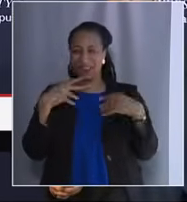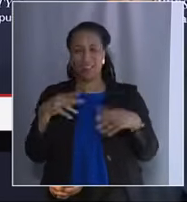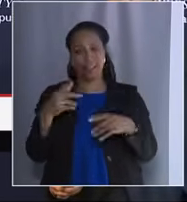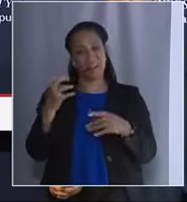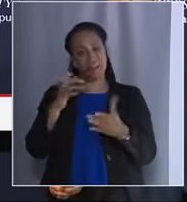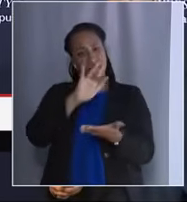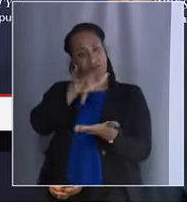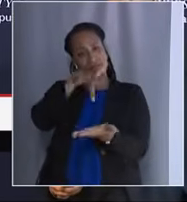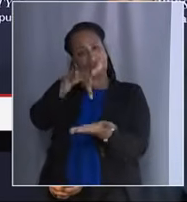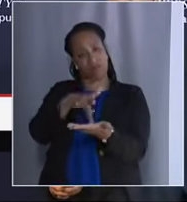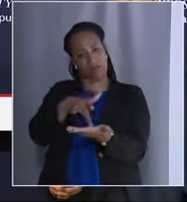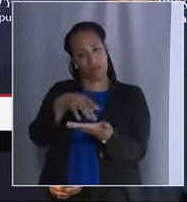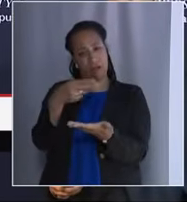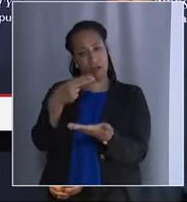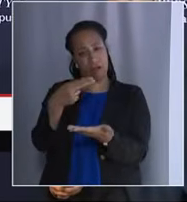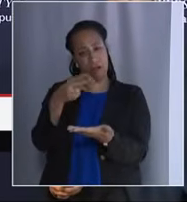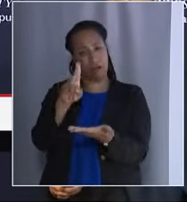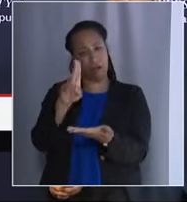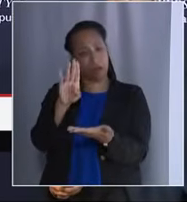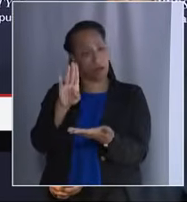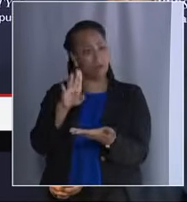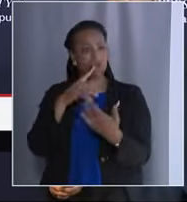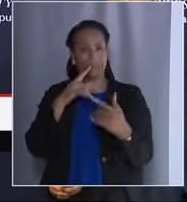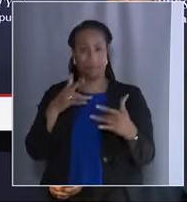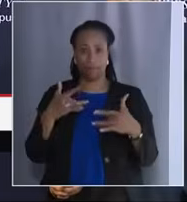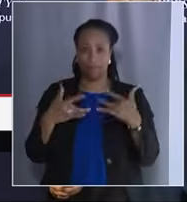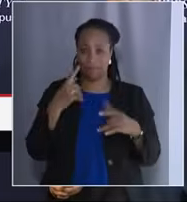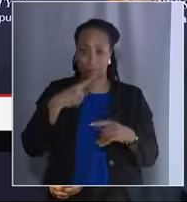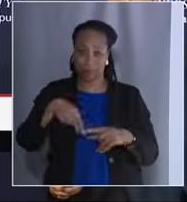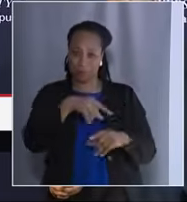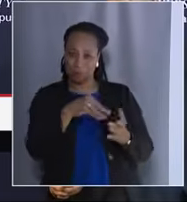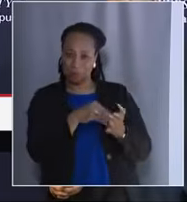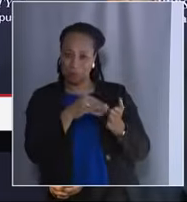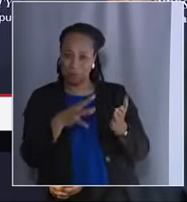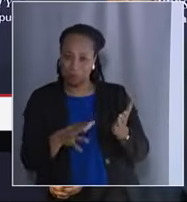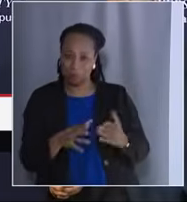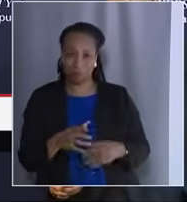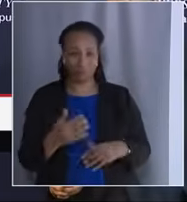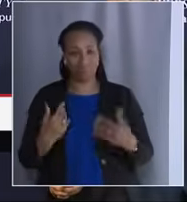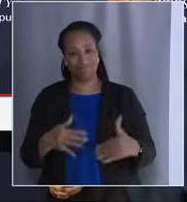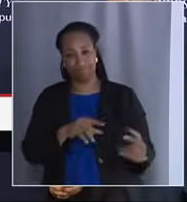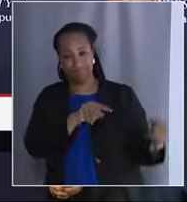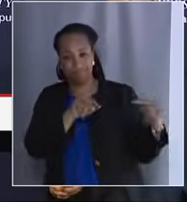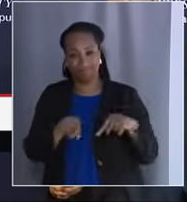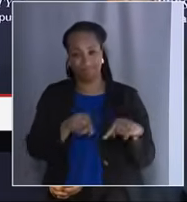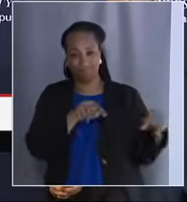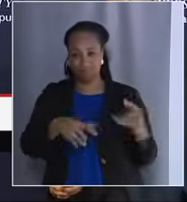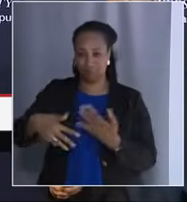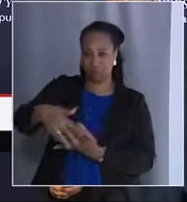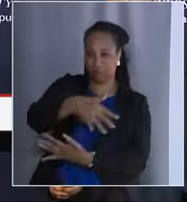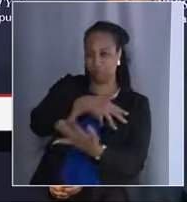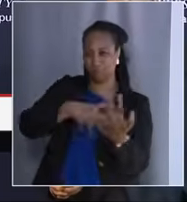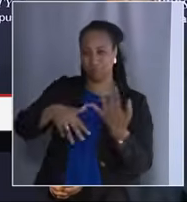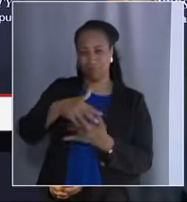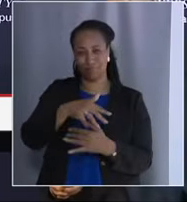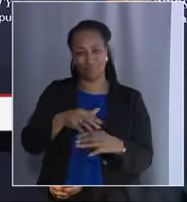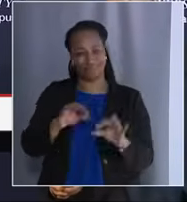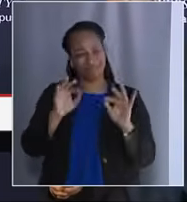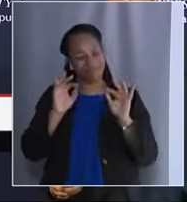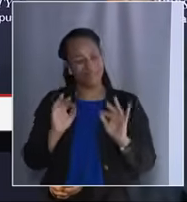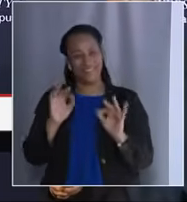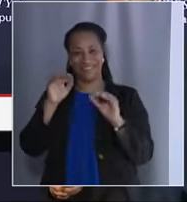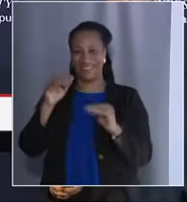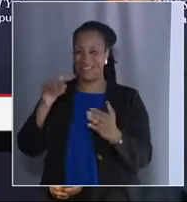milestone for Georgetown. We seek to become a more impactful citizen of the District of Columbia.